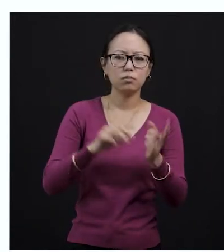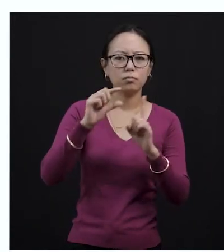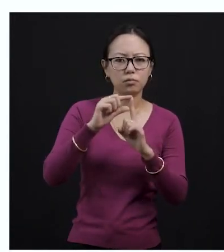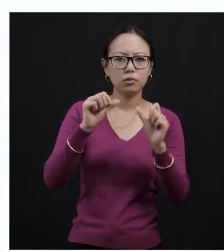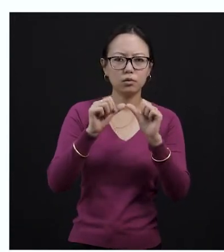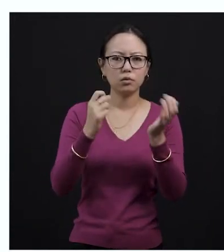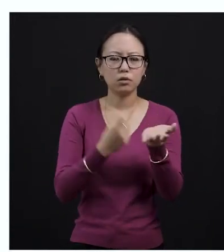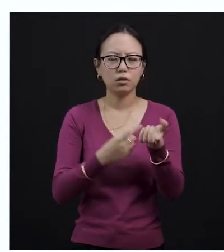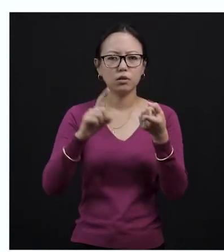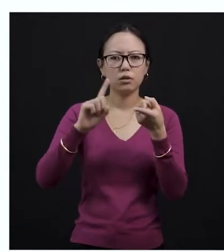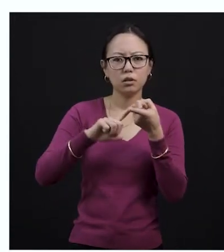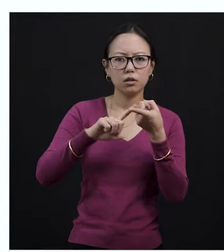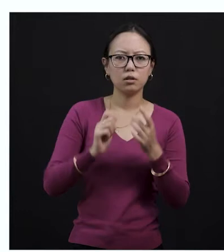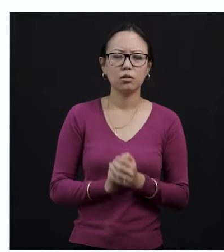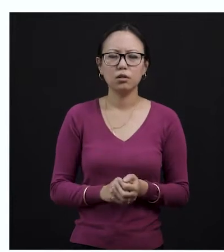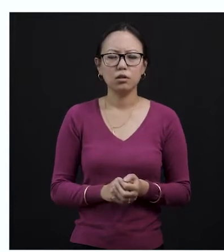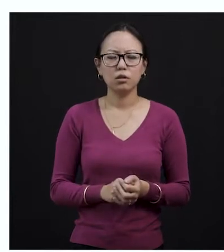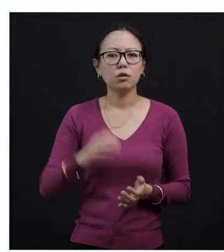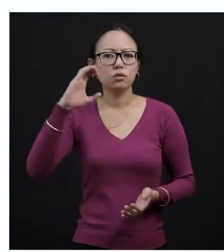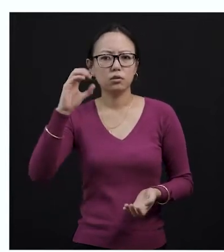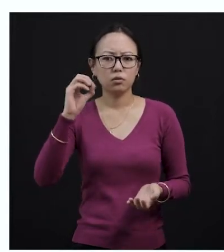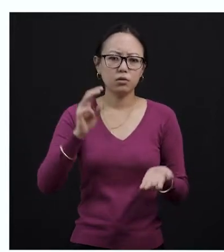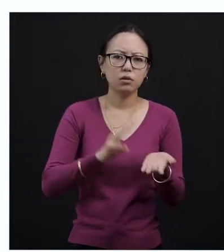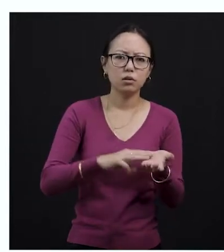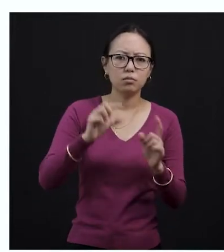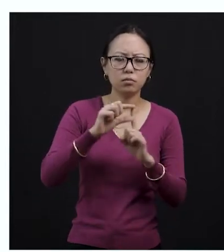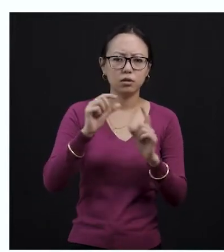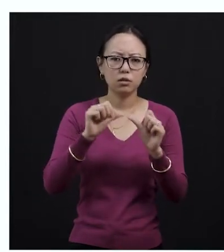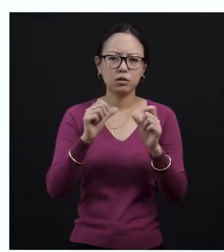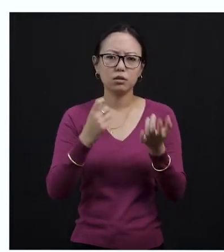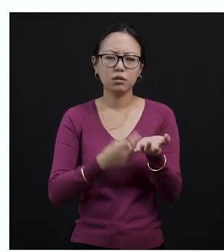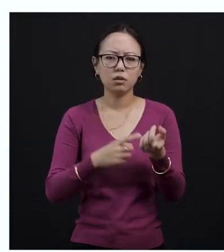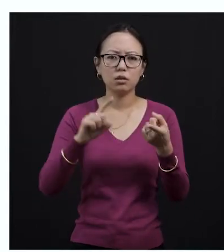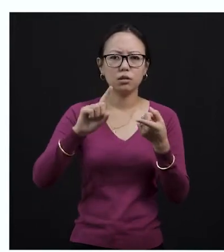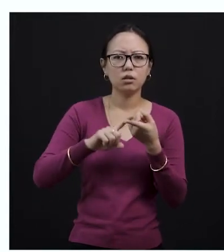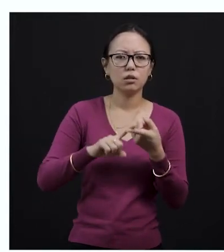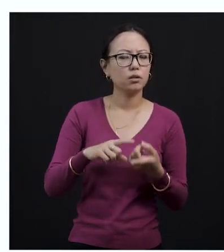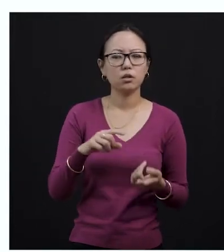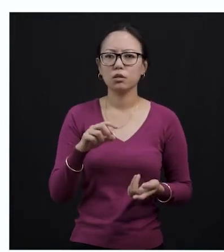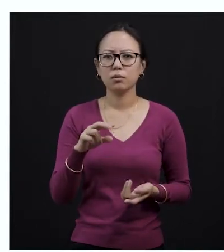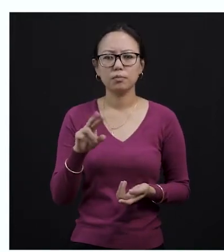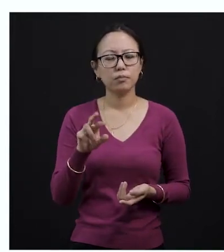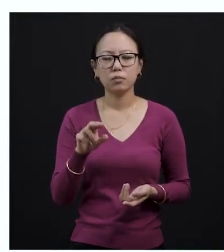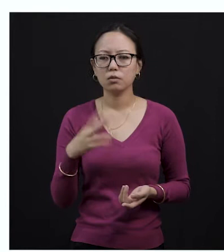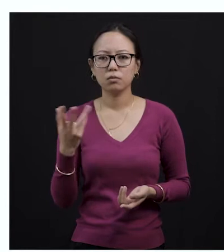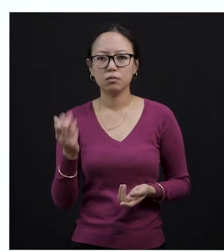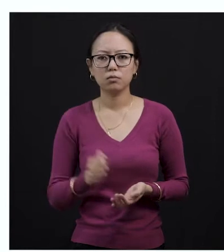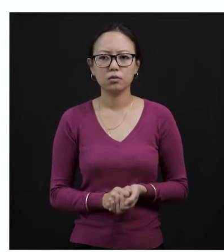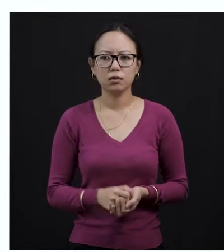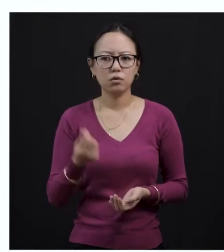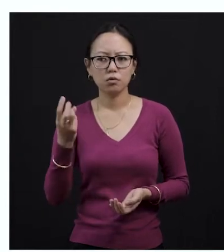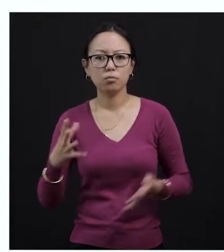are going to look at the greatest number and the smallest number. Okay, we are going to try to differentiate and find